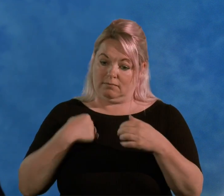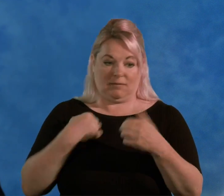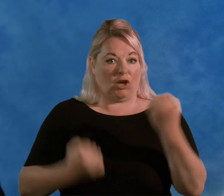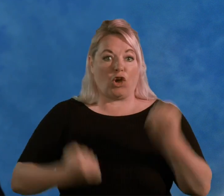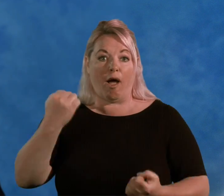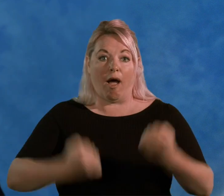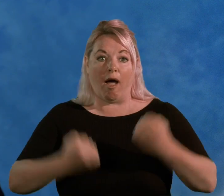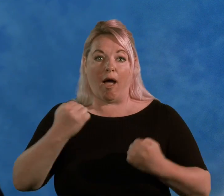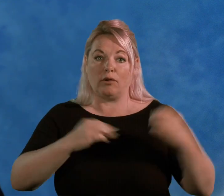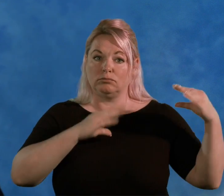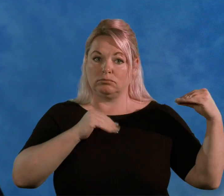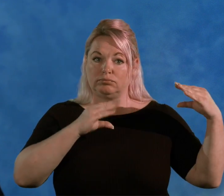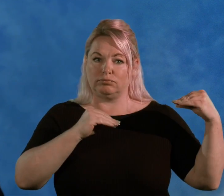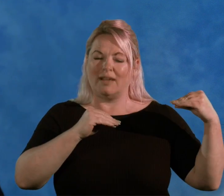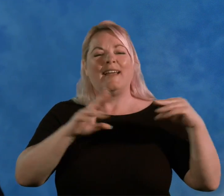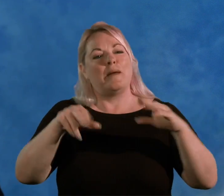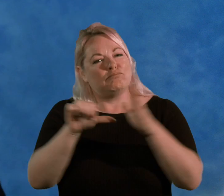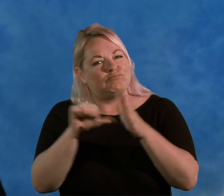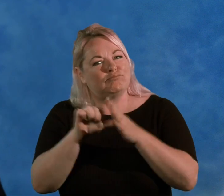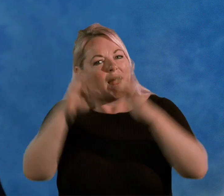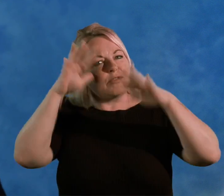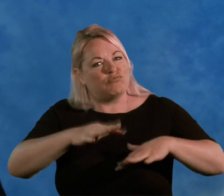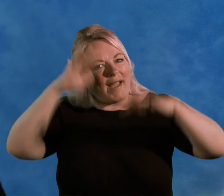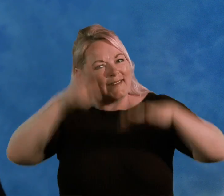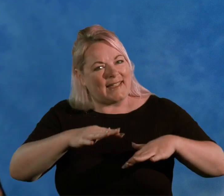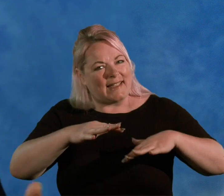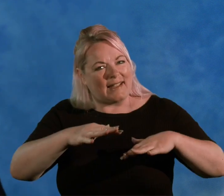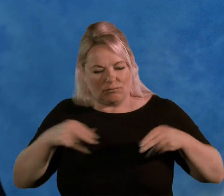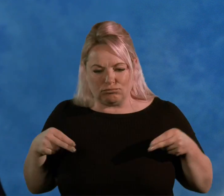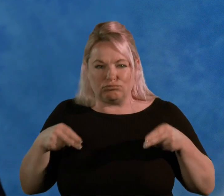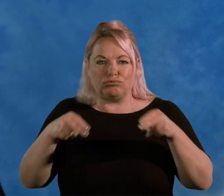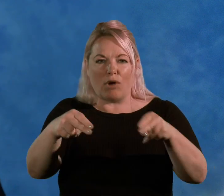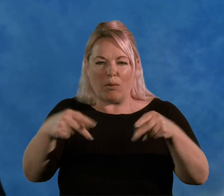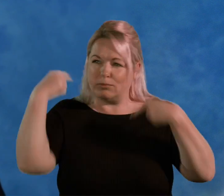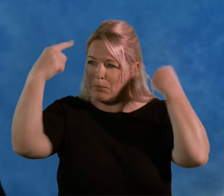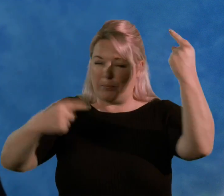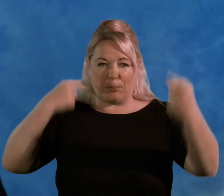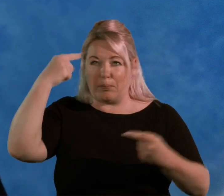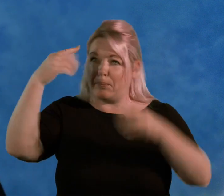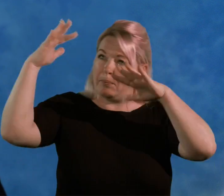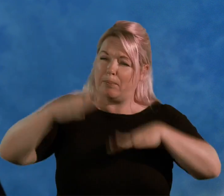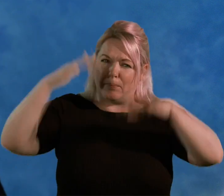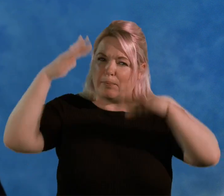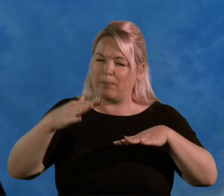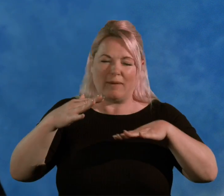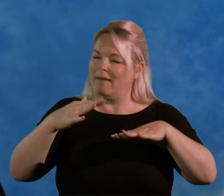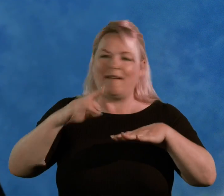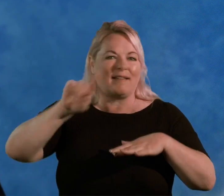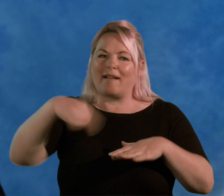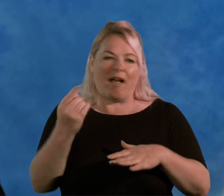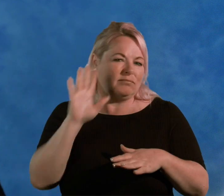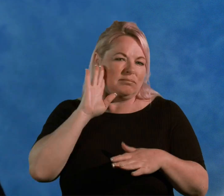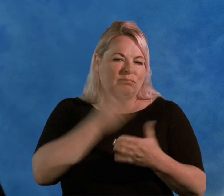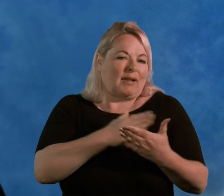car, so long as it isn't raining and the sound of the water in the road and the road noise just gets too much